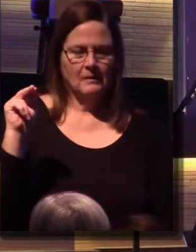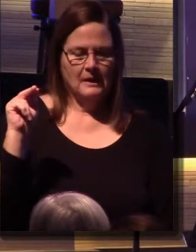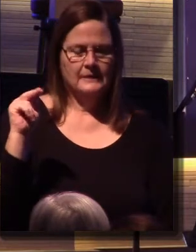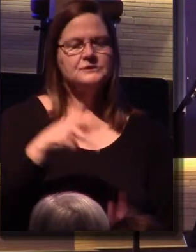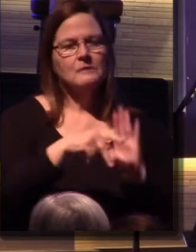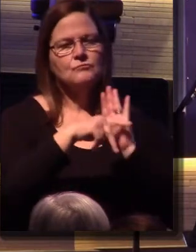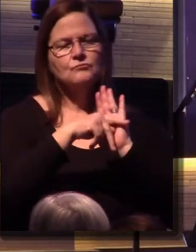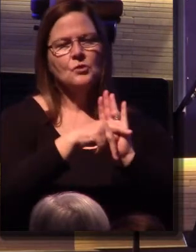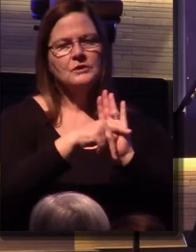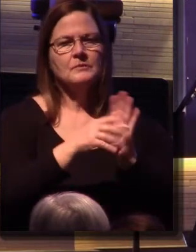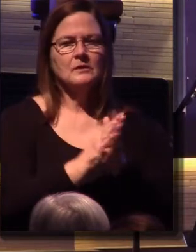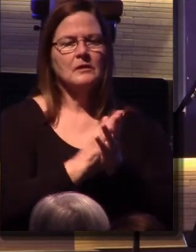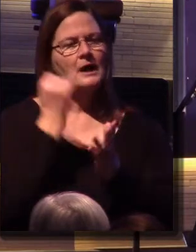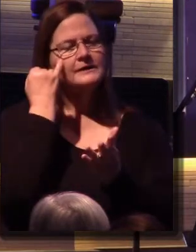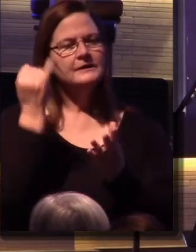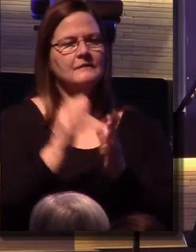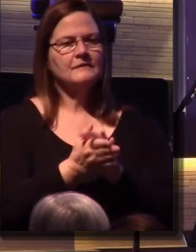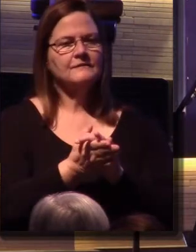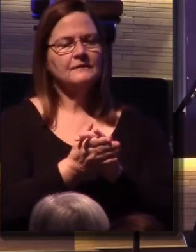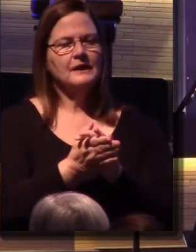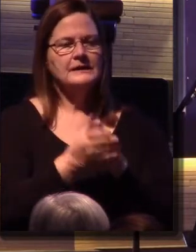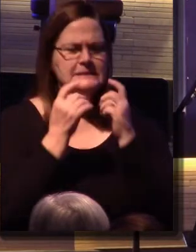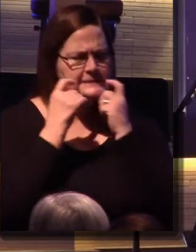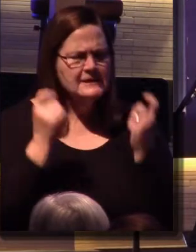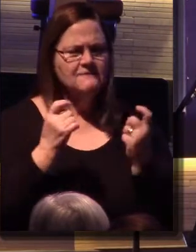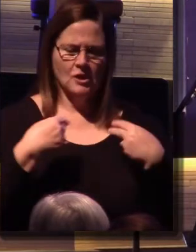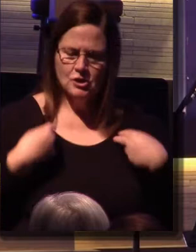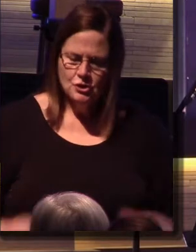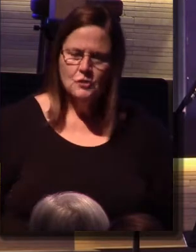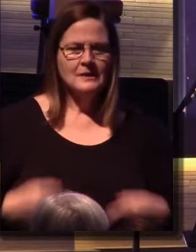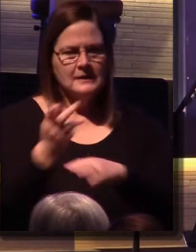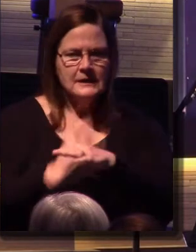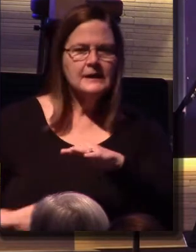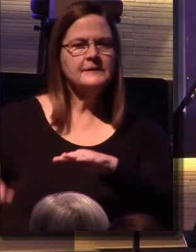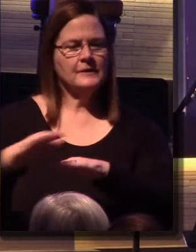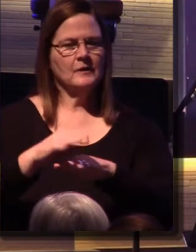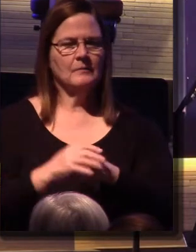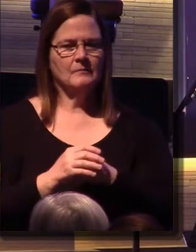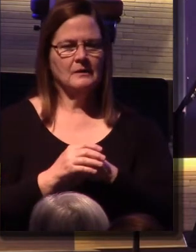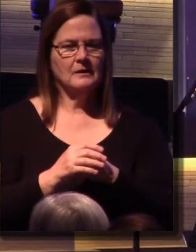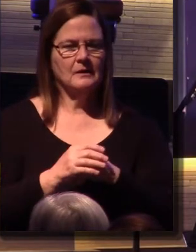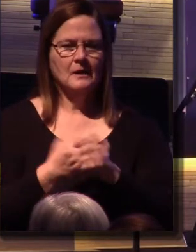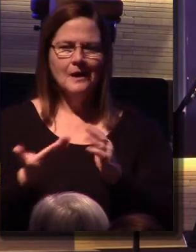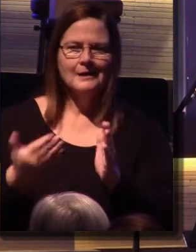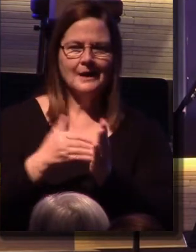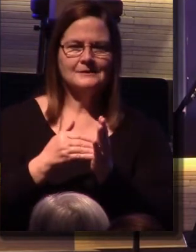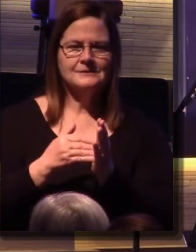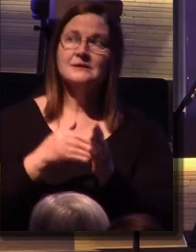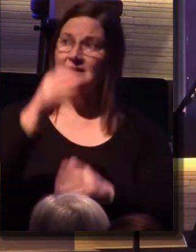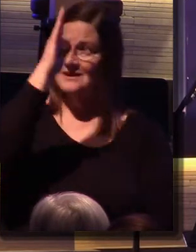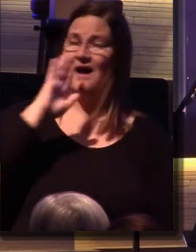is that prototypical idea of a sinful human kingdom raised up